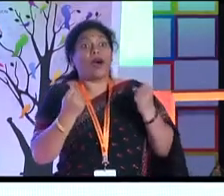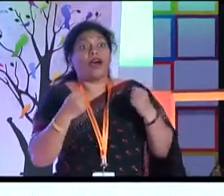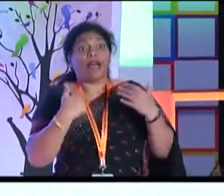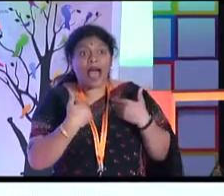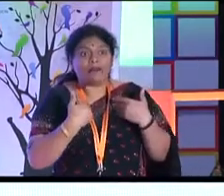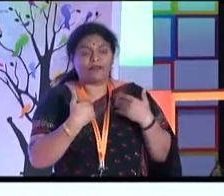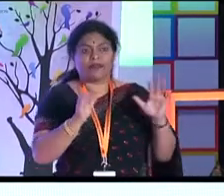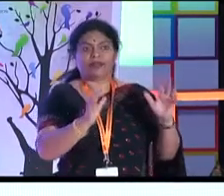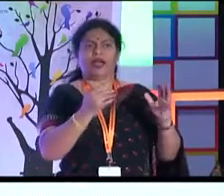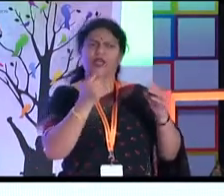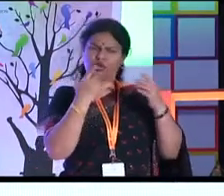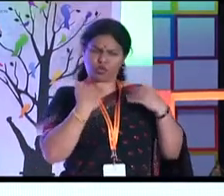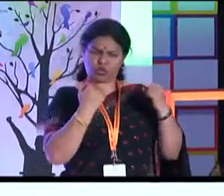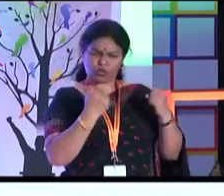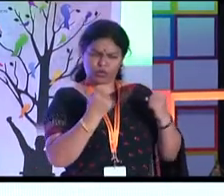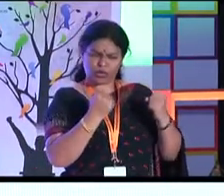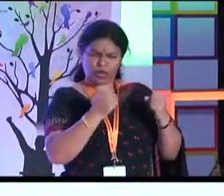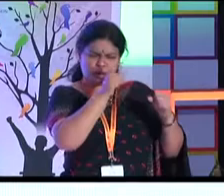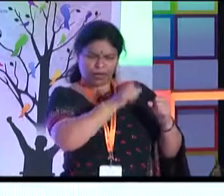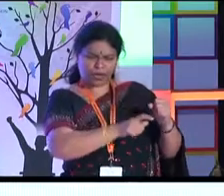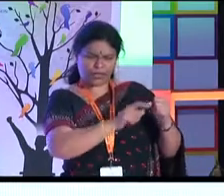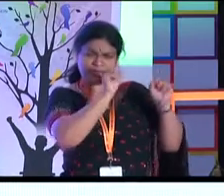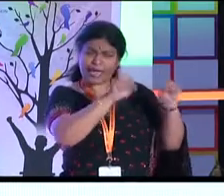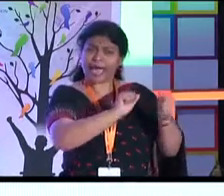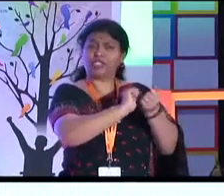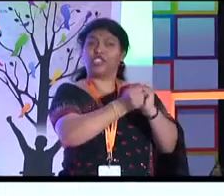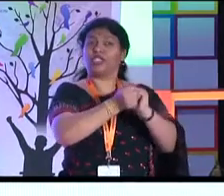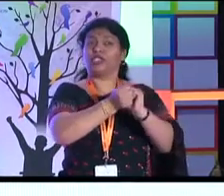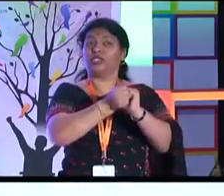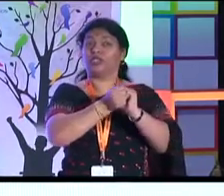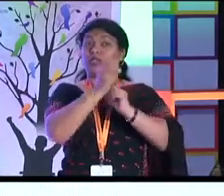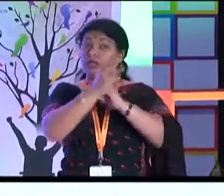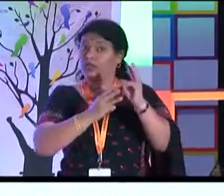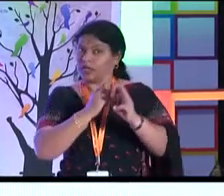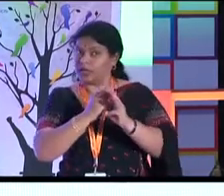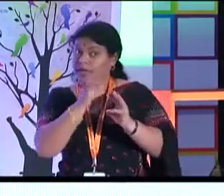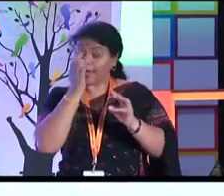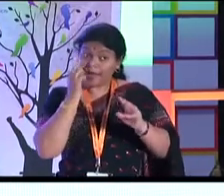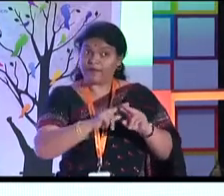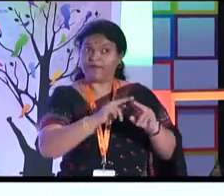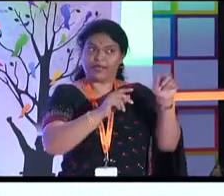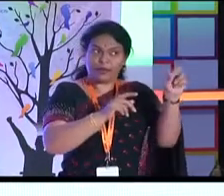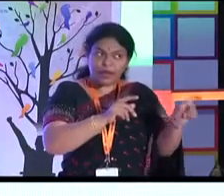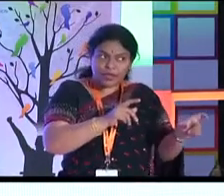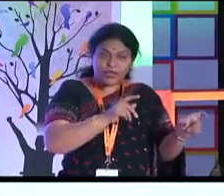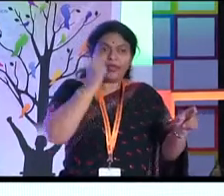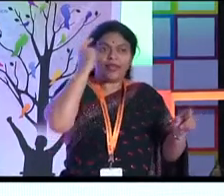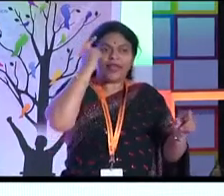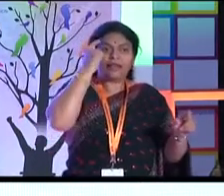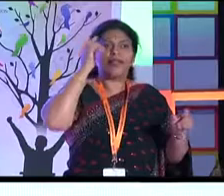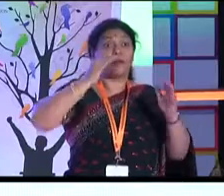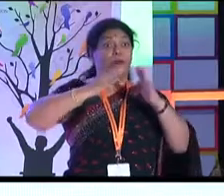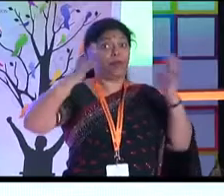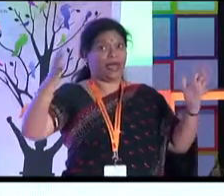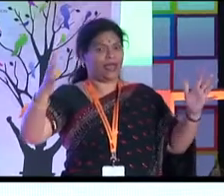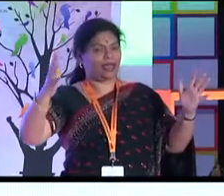a person can change the world. If that person thinks big,